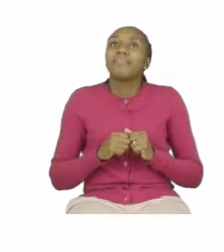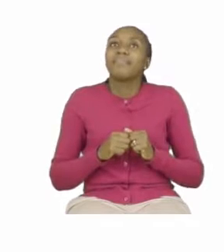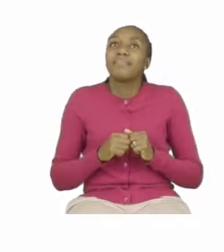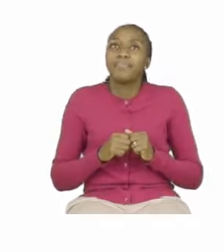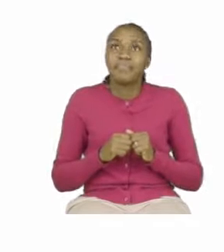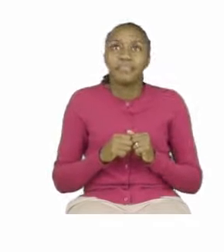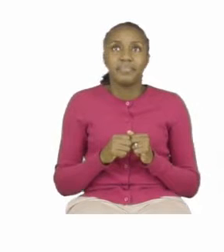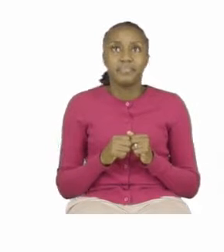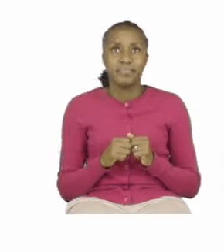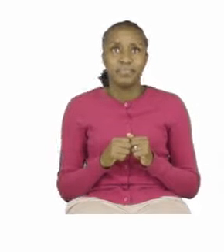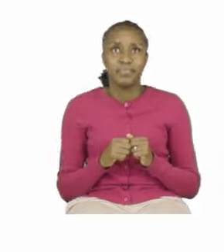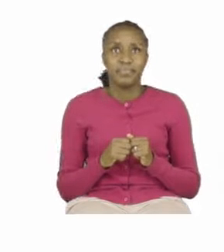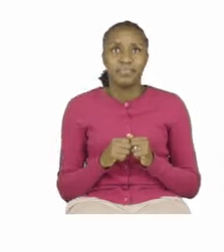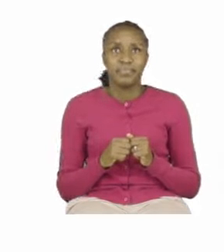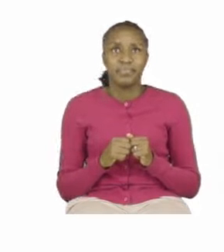River.